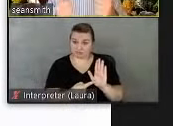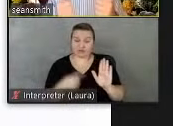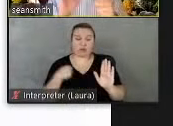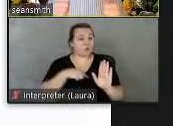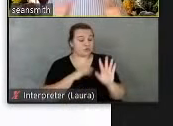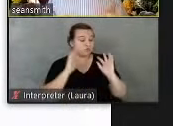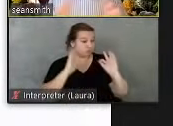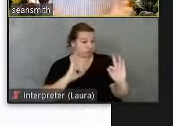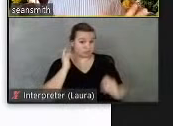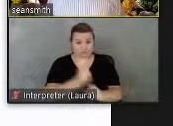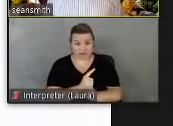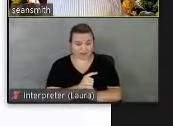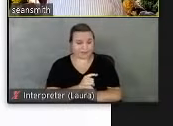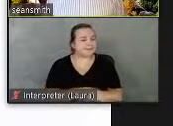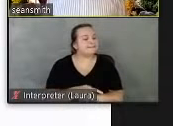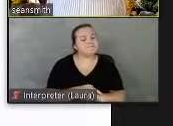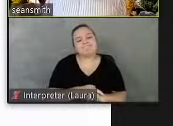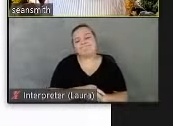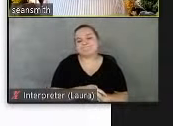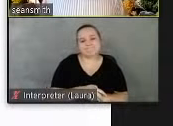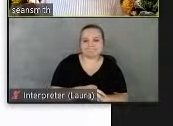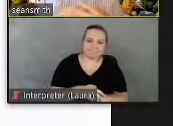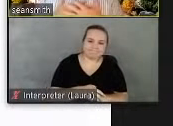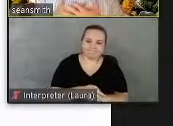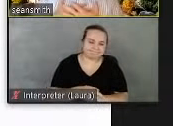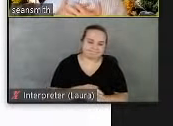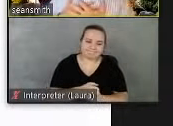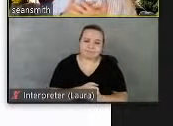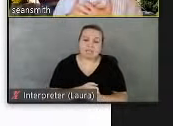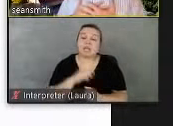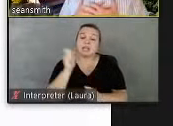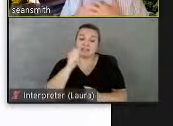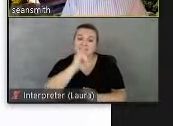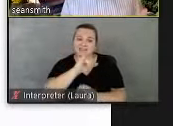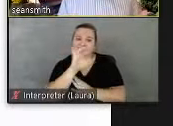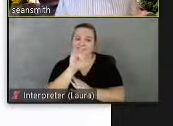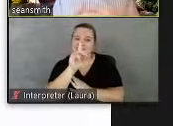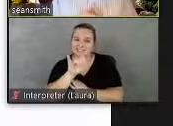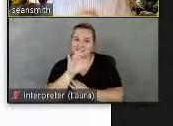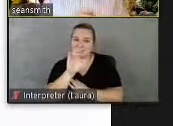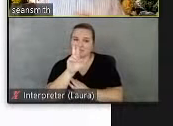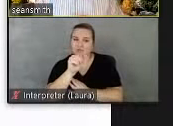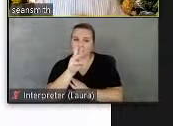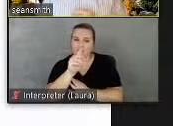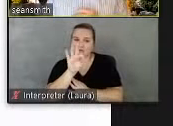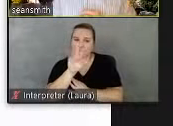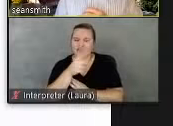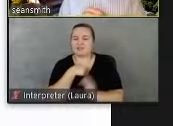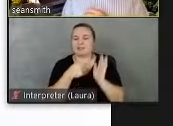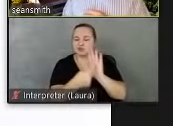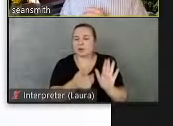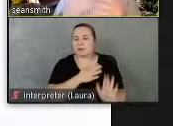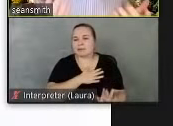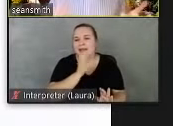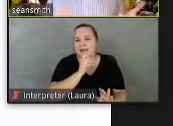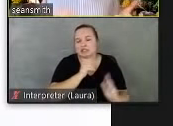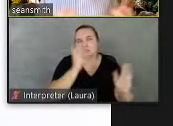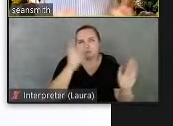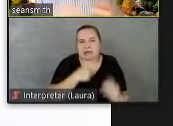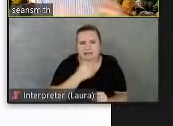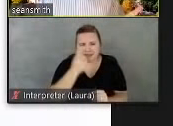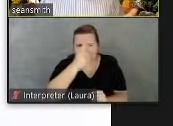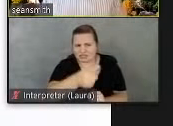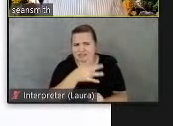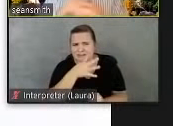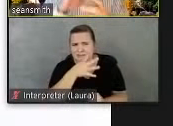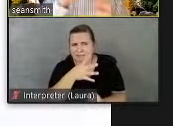good, right? No, not right. And by the way, yes, that's Cindy Crawford. Yes, I'm showing my age. I think she's mother now of a